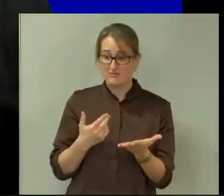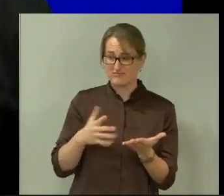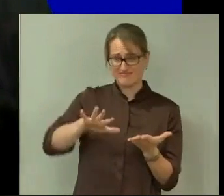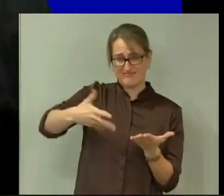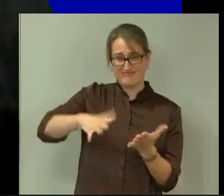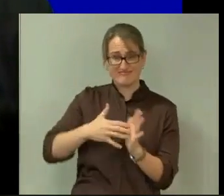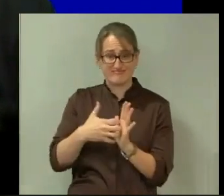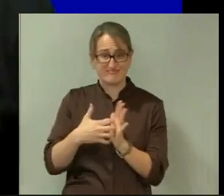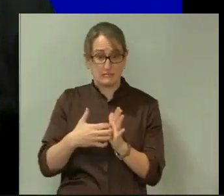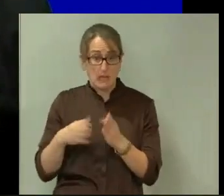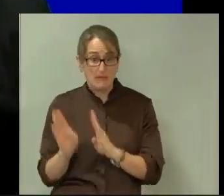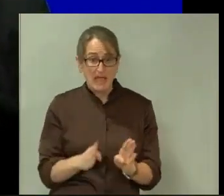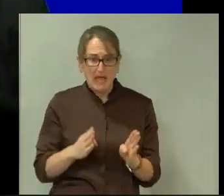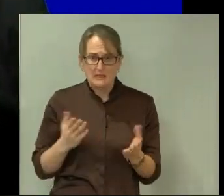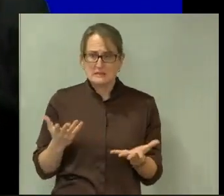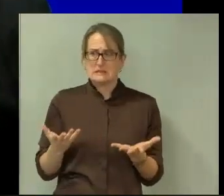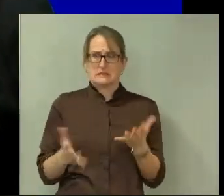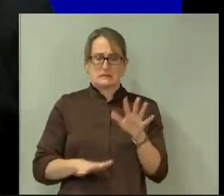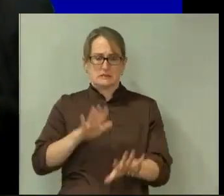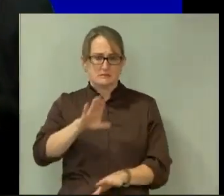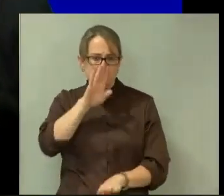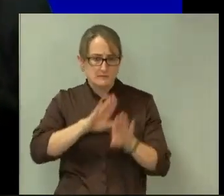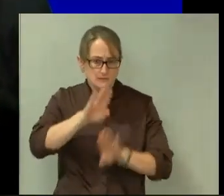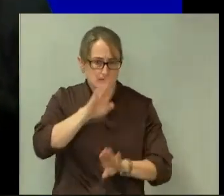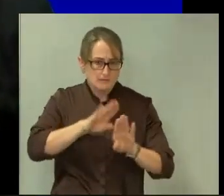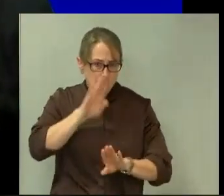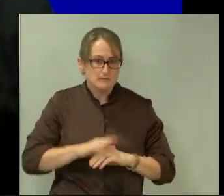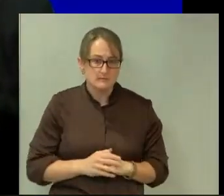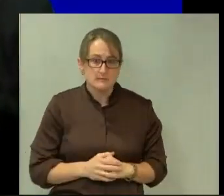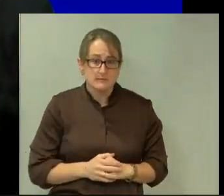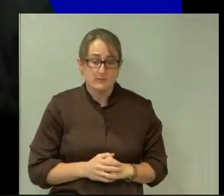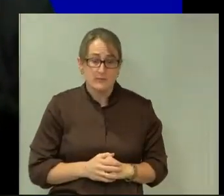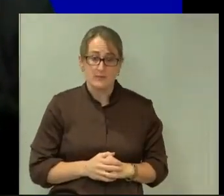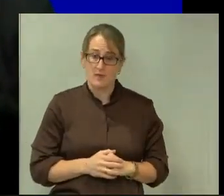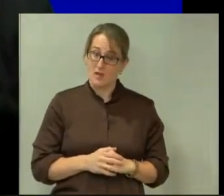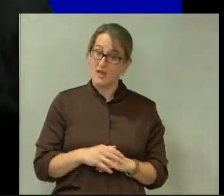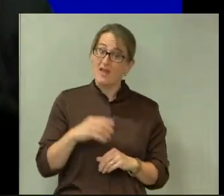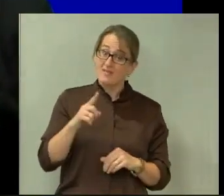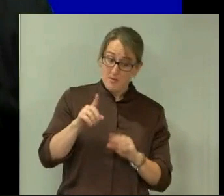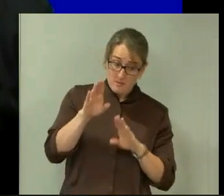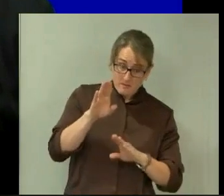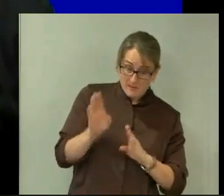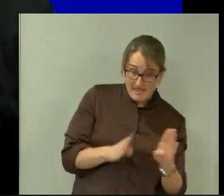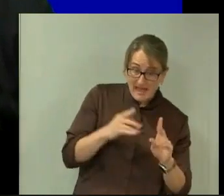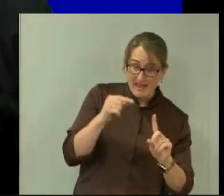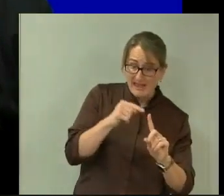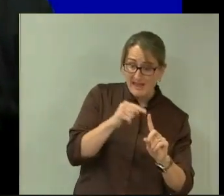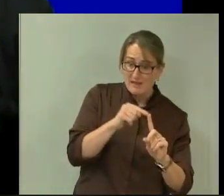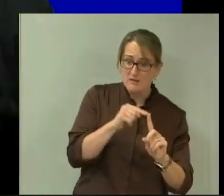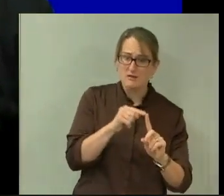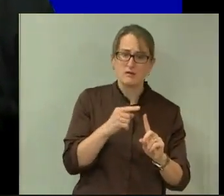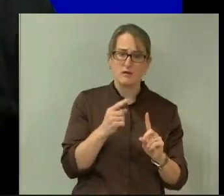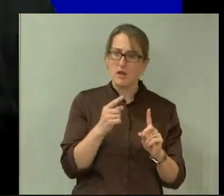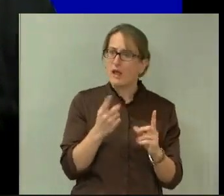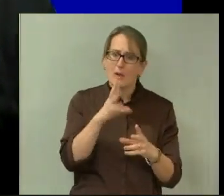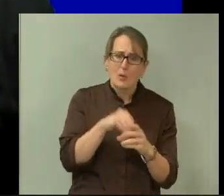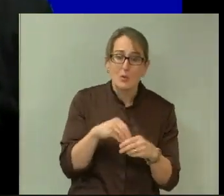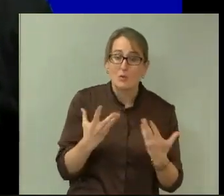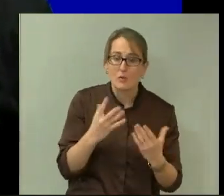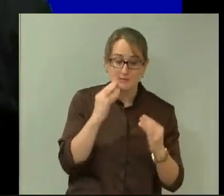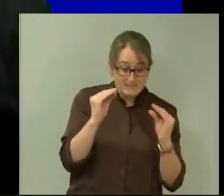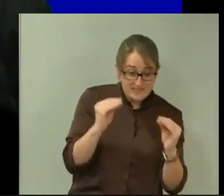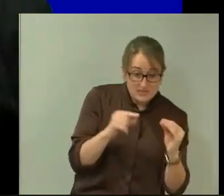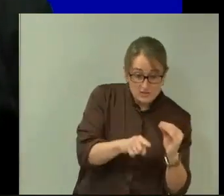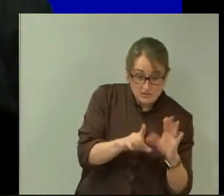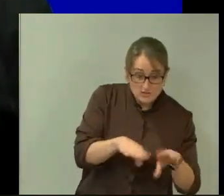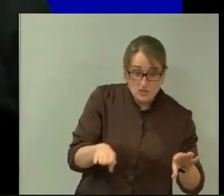even includes teaching the children the importance of wearing masks, teaching the